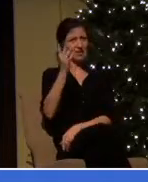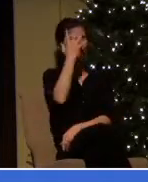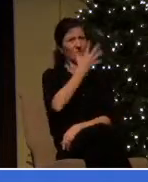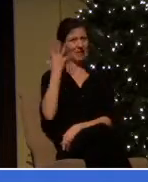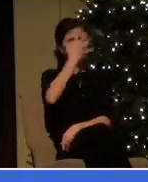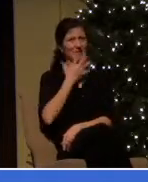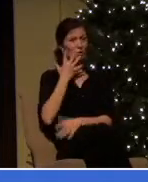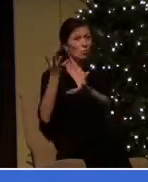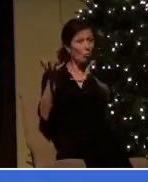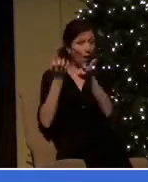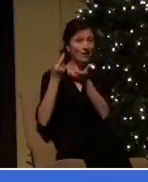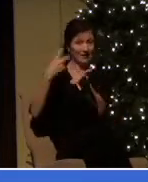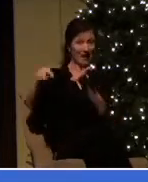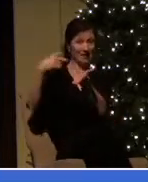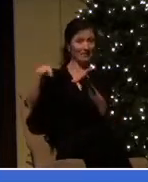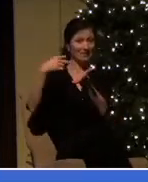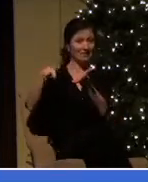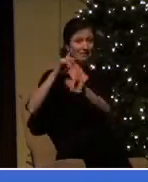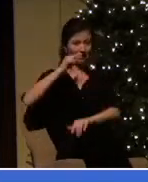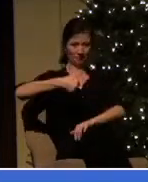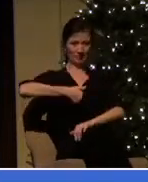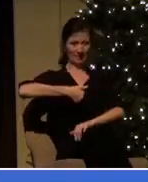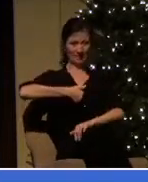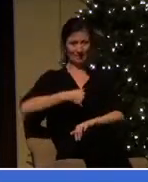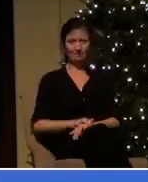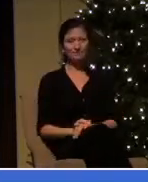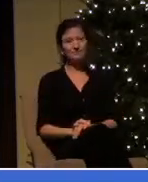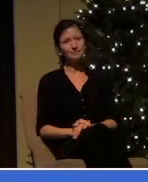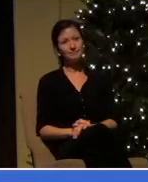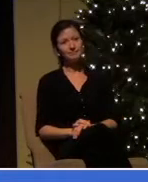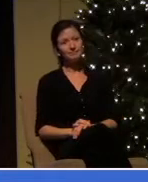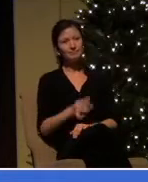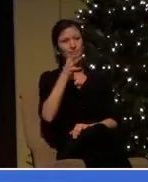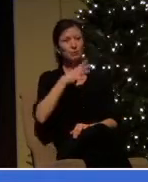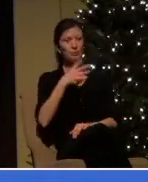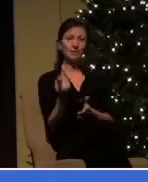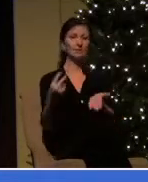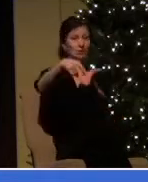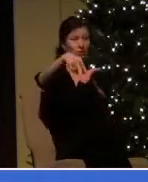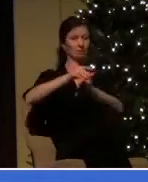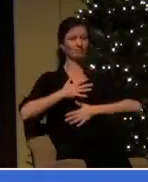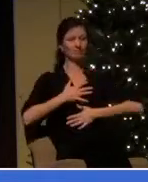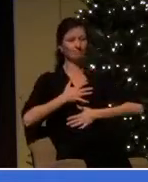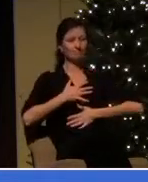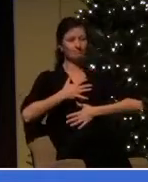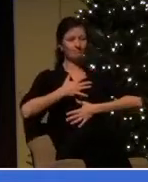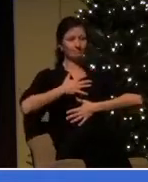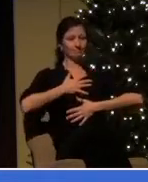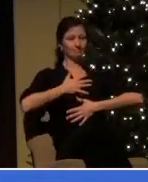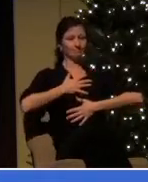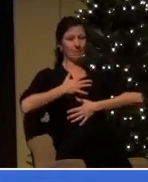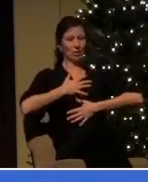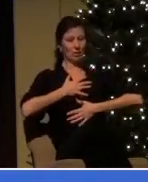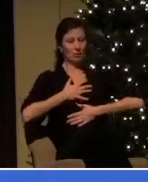dance. She wanted to dance for me. Isabel stood before me, took a long, deep breath, and relaxed.